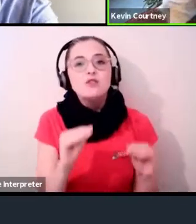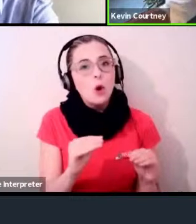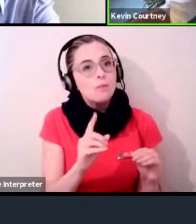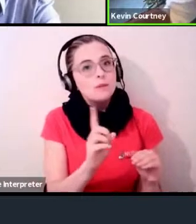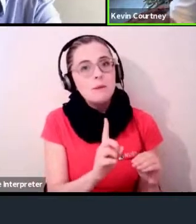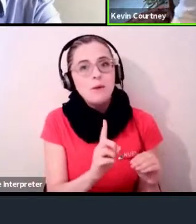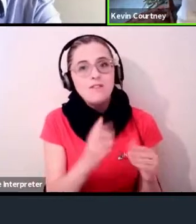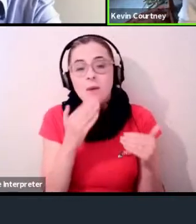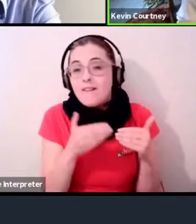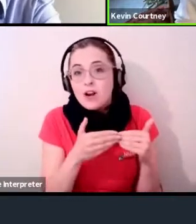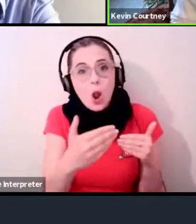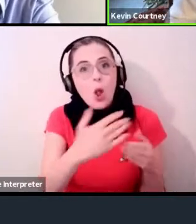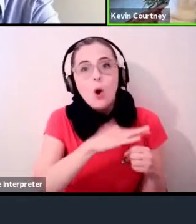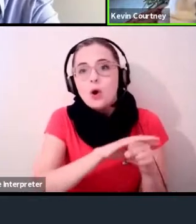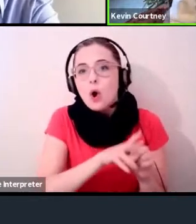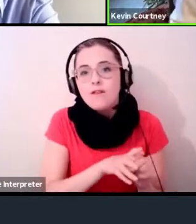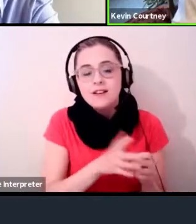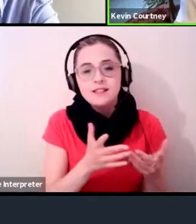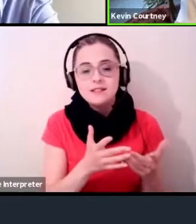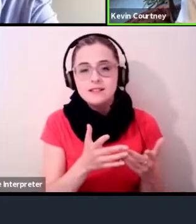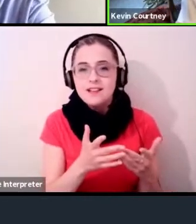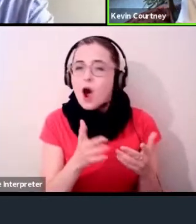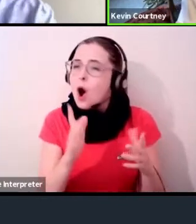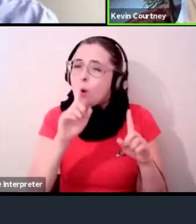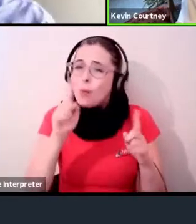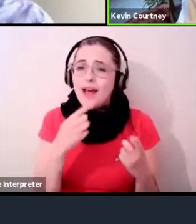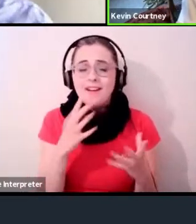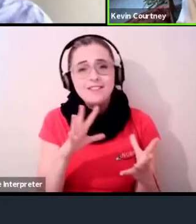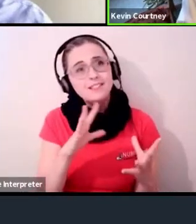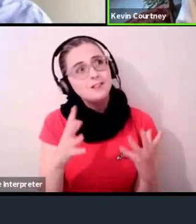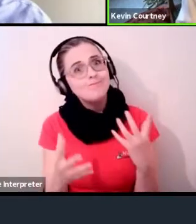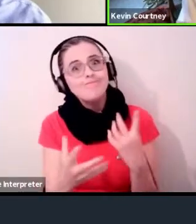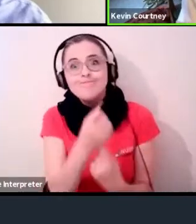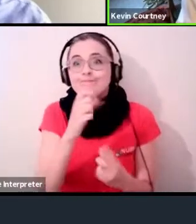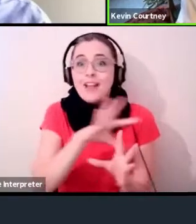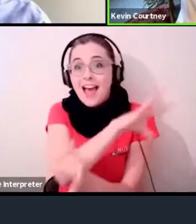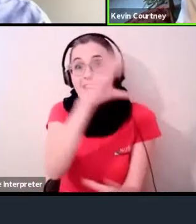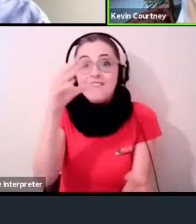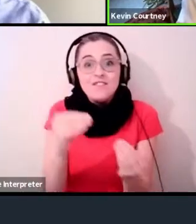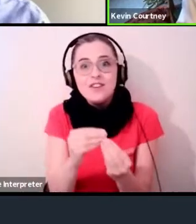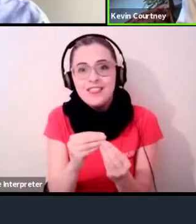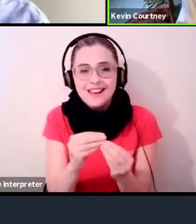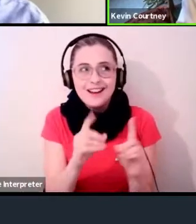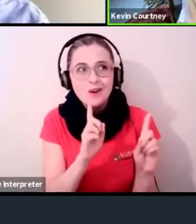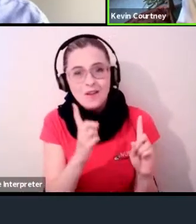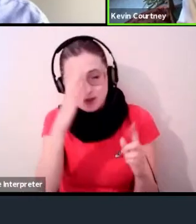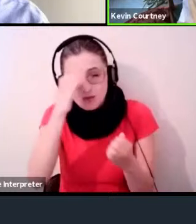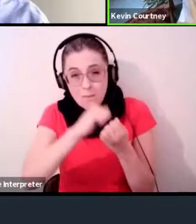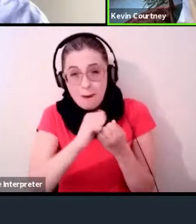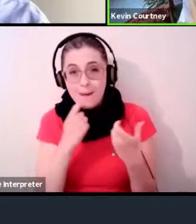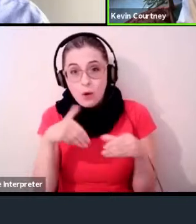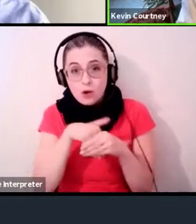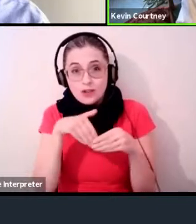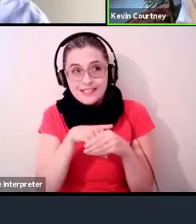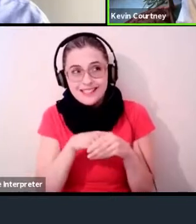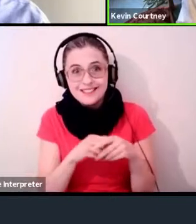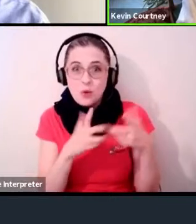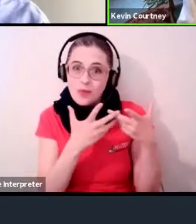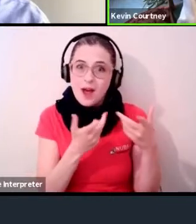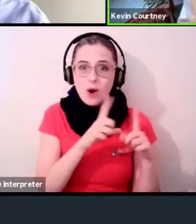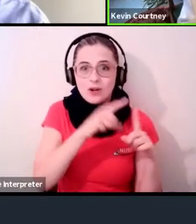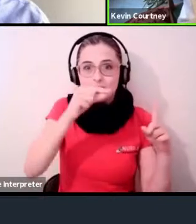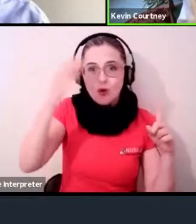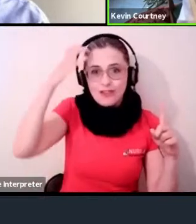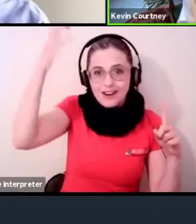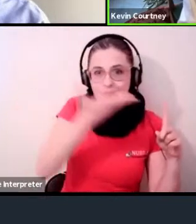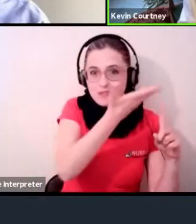We haven't managed to do everything. You work in a context with a government, but when you go back to that video and you think about the